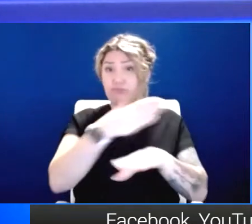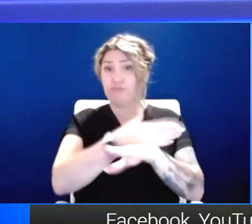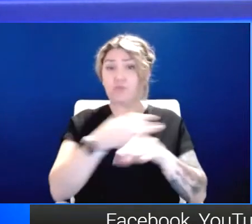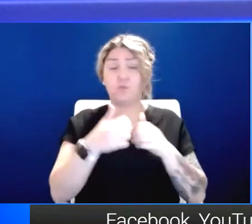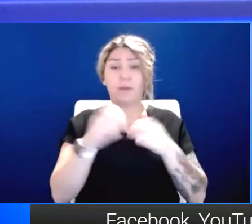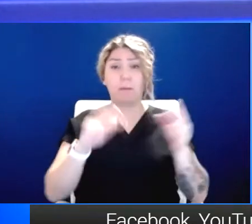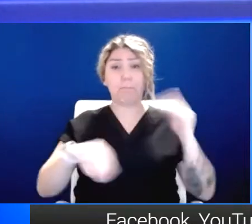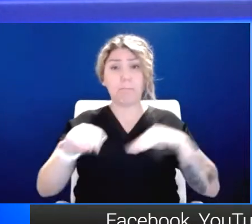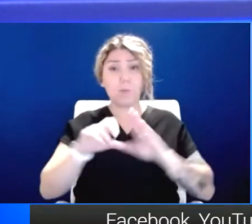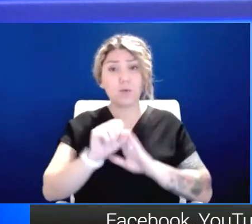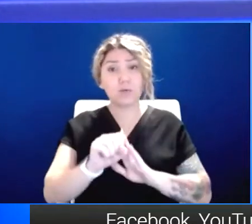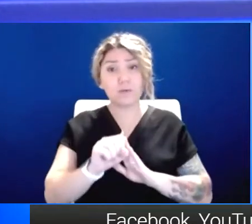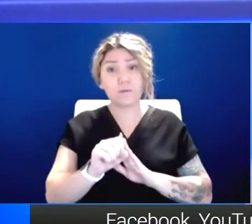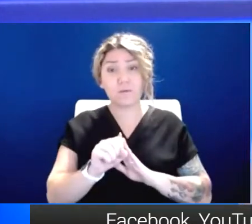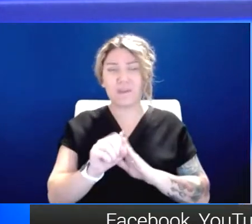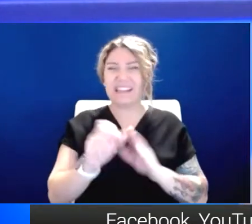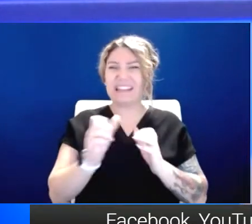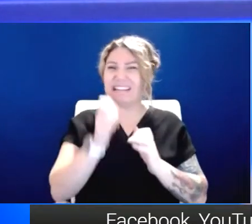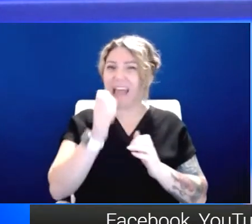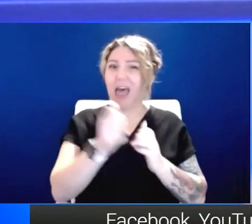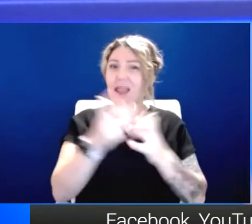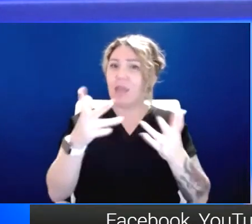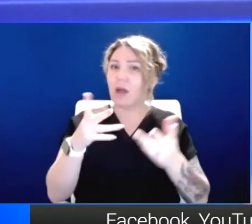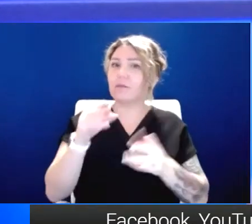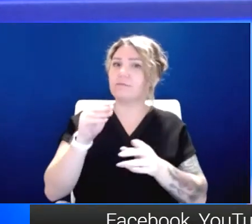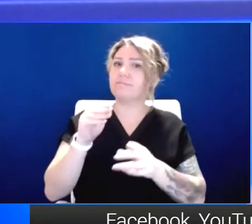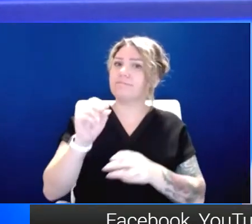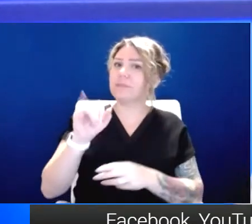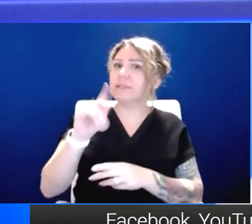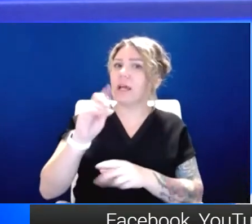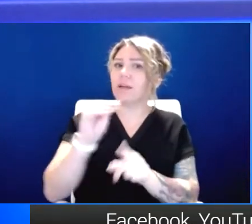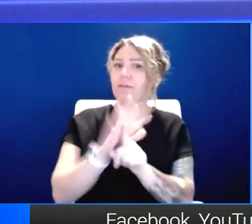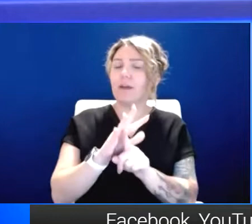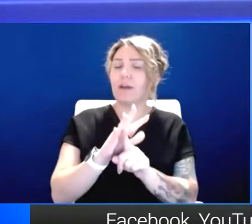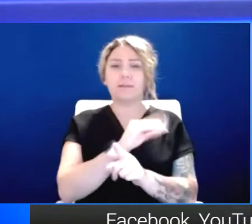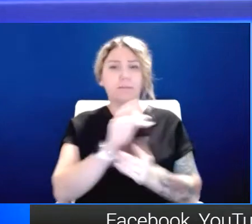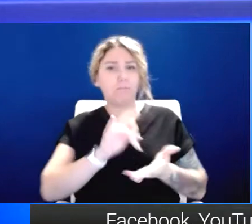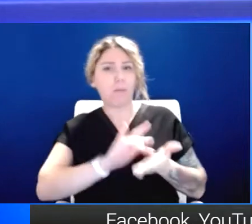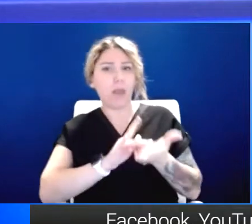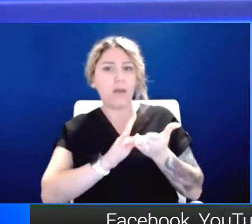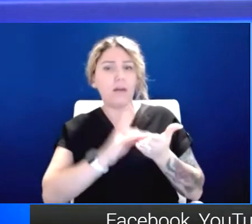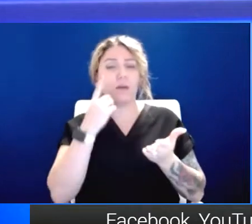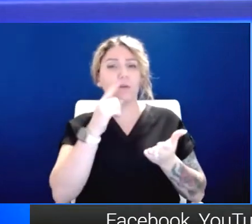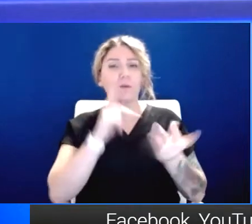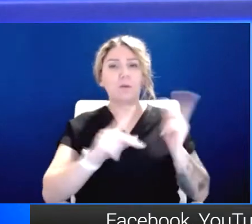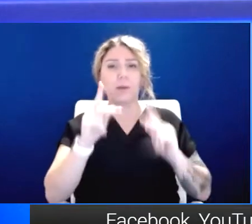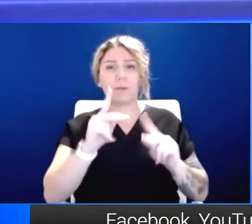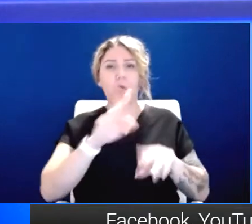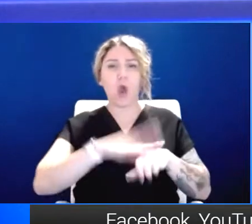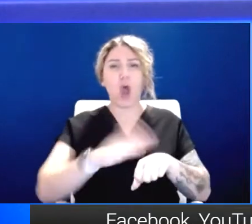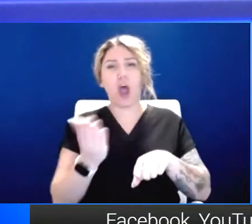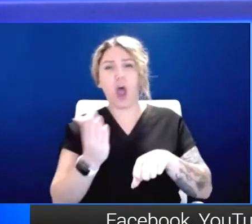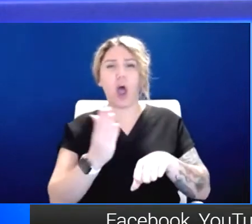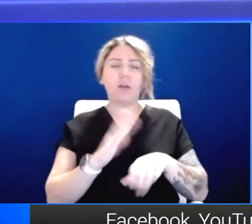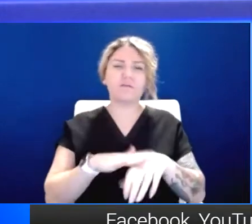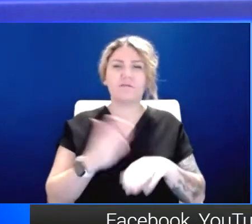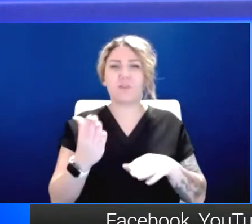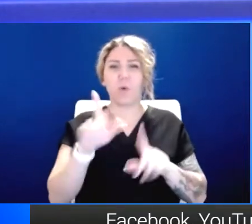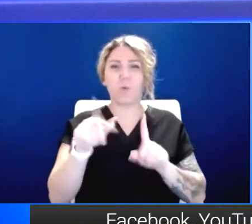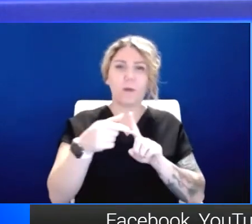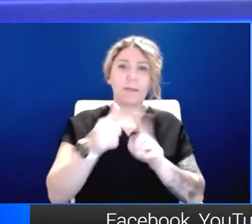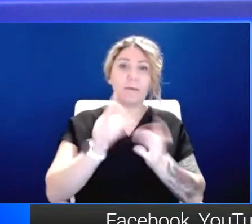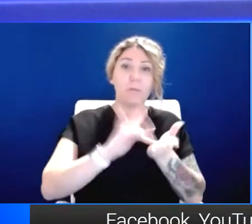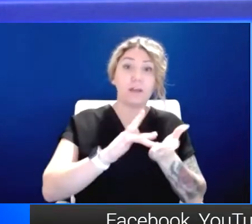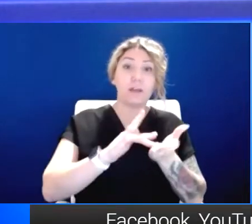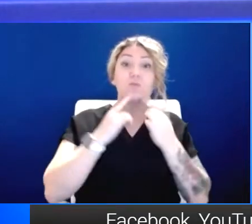with fewer side effects. We are looking at medications for patients who are having what I said on and off. Times when the medications work,